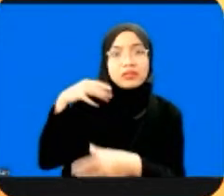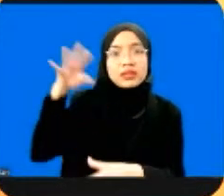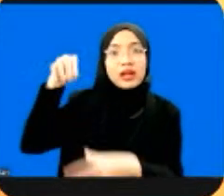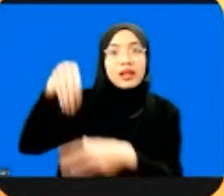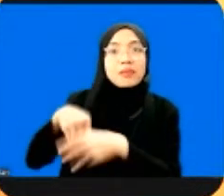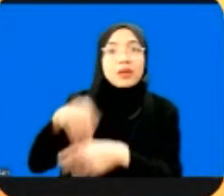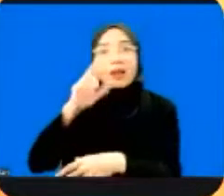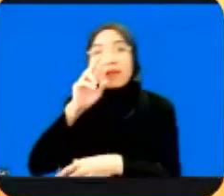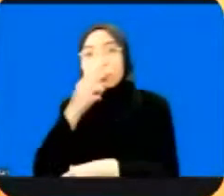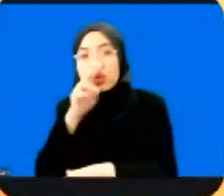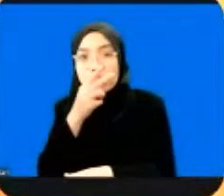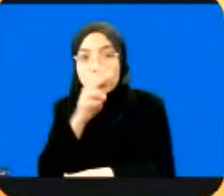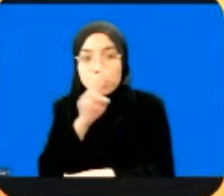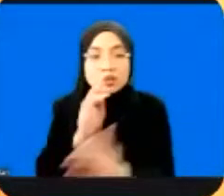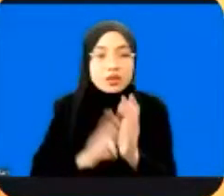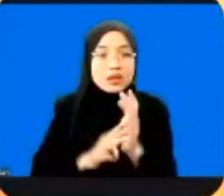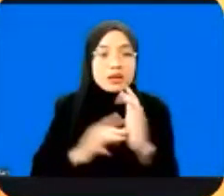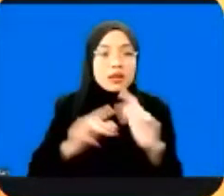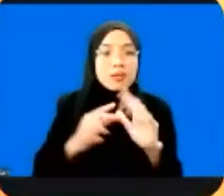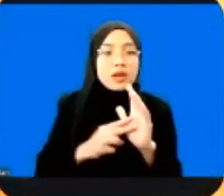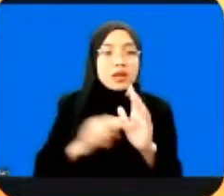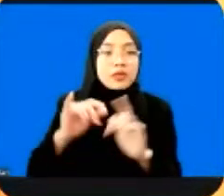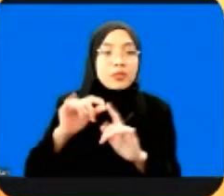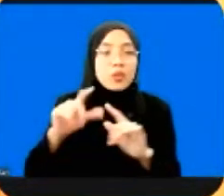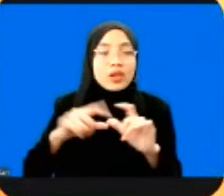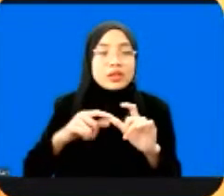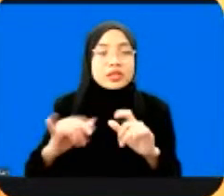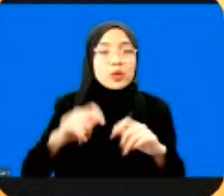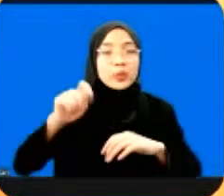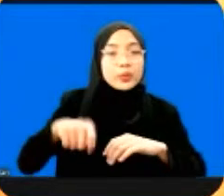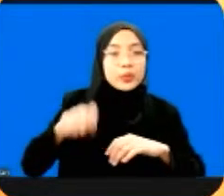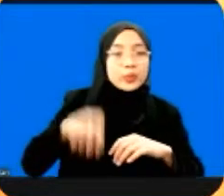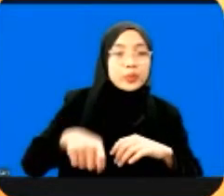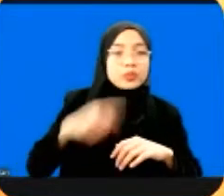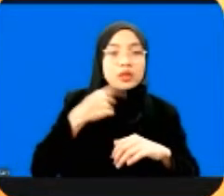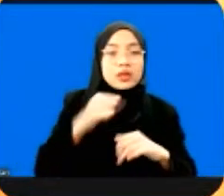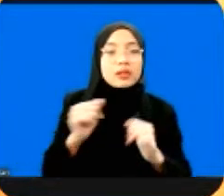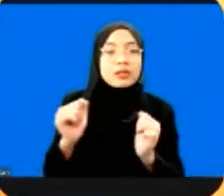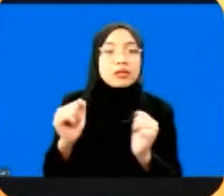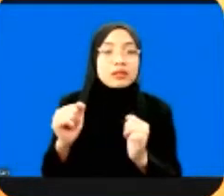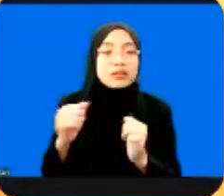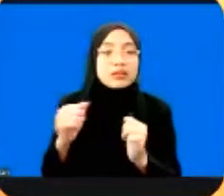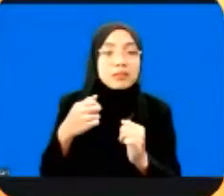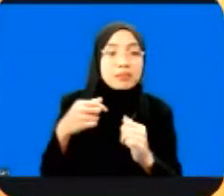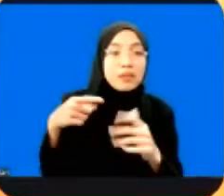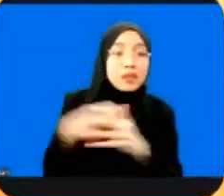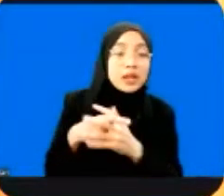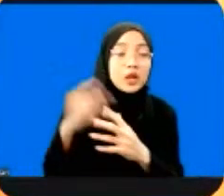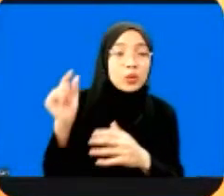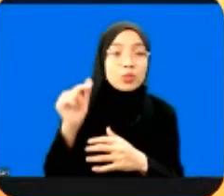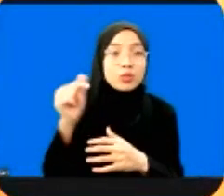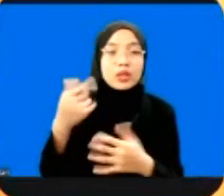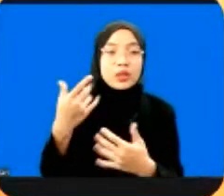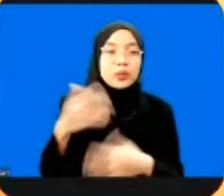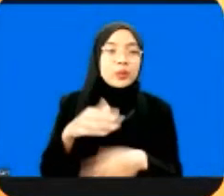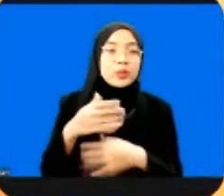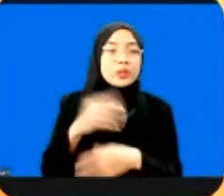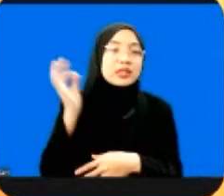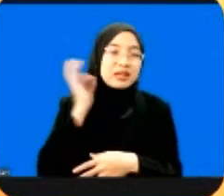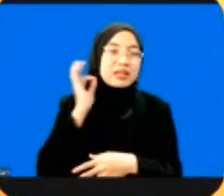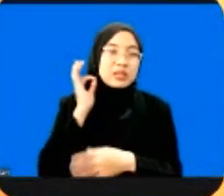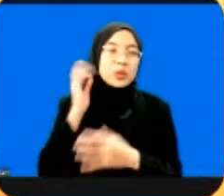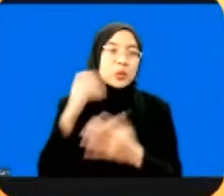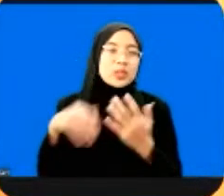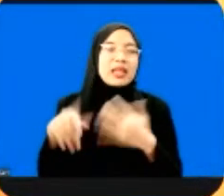criminally punishing election-related information. Election-related disinformation. Thank